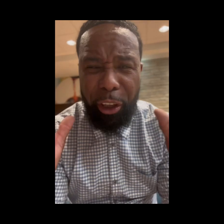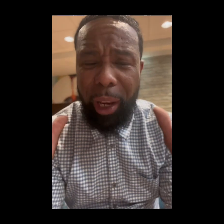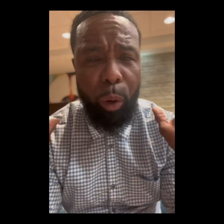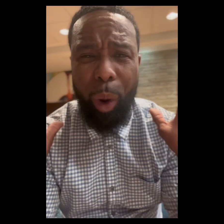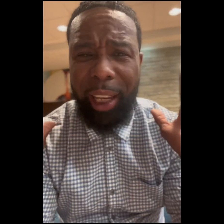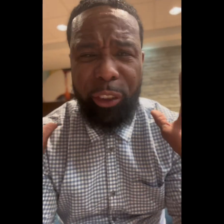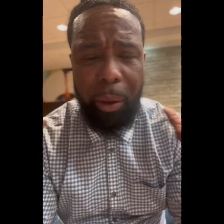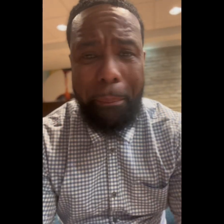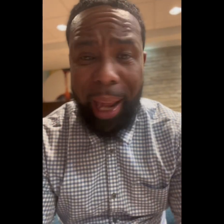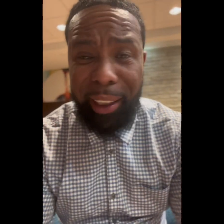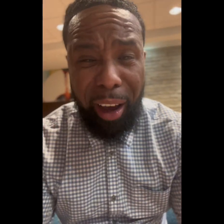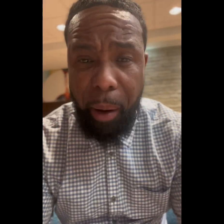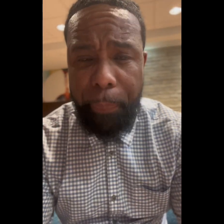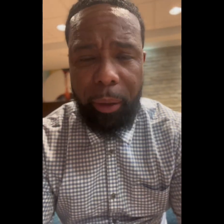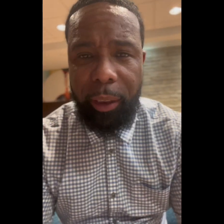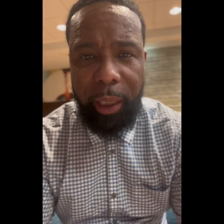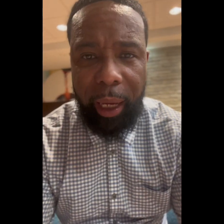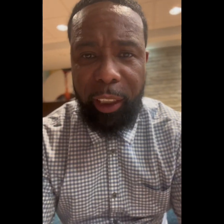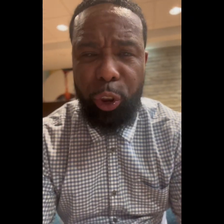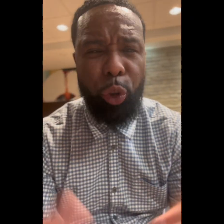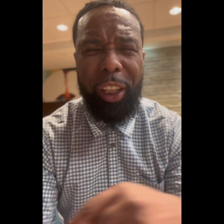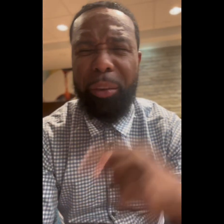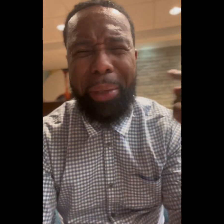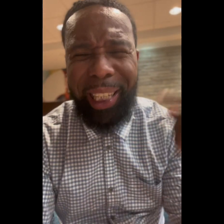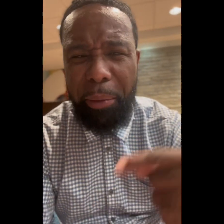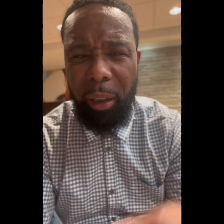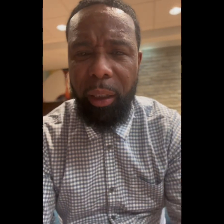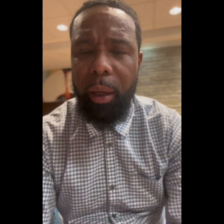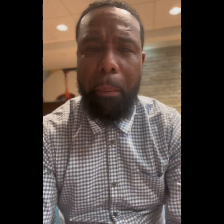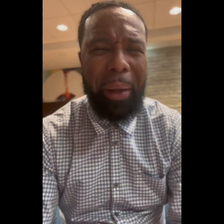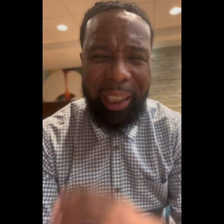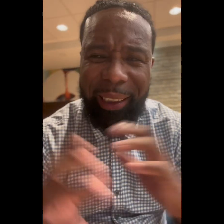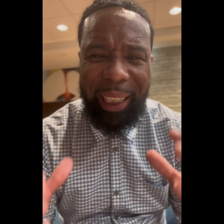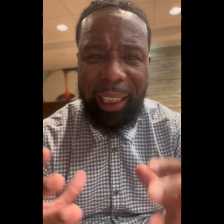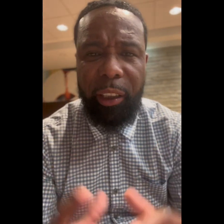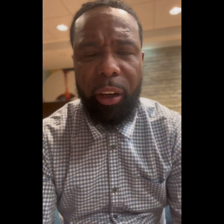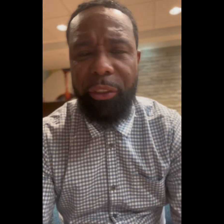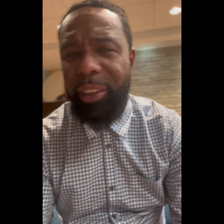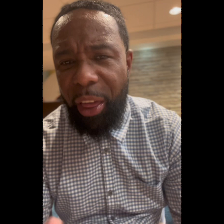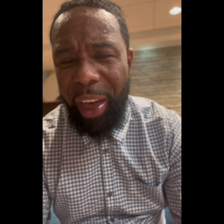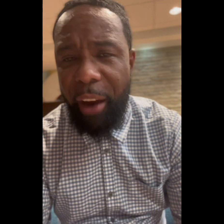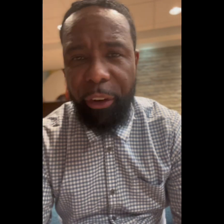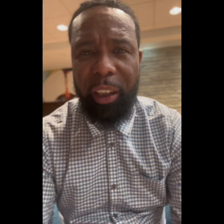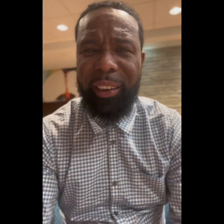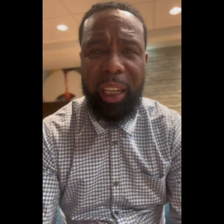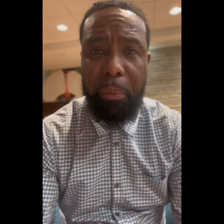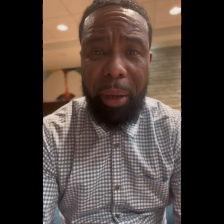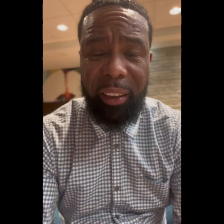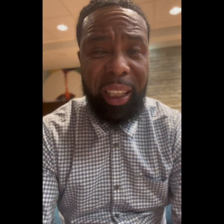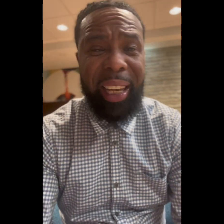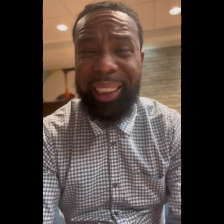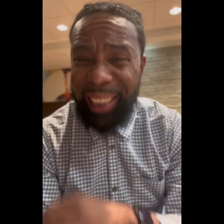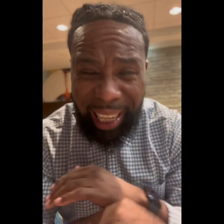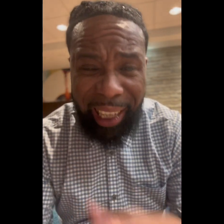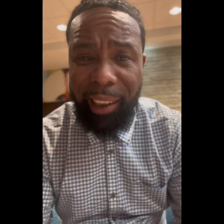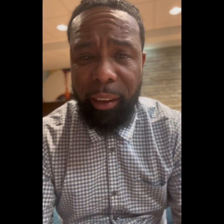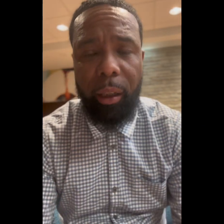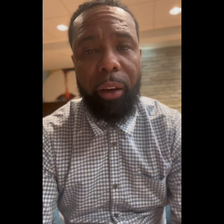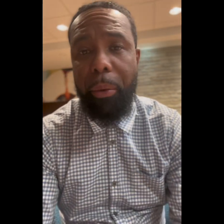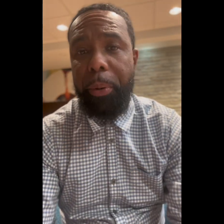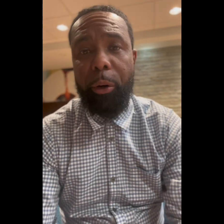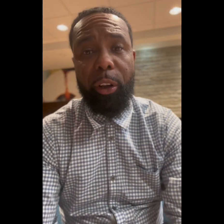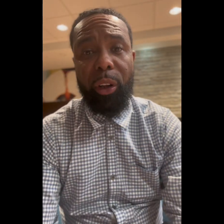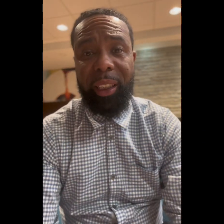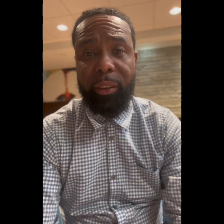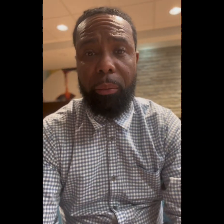I feel like waking somebody up today. Julius Malema, politic leader of South Africa, said it best. It's the end